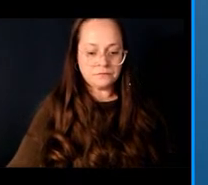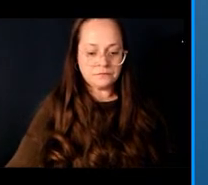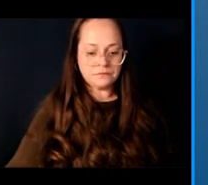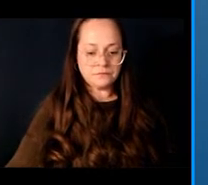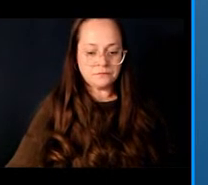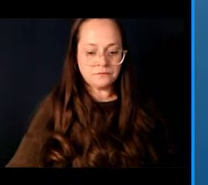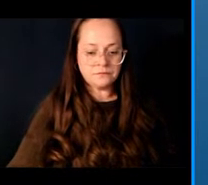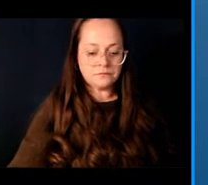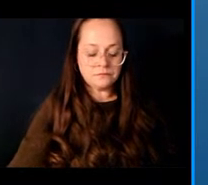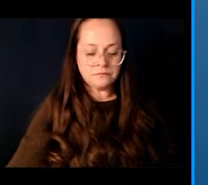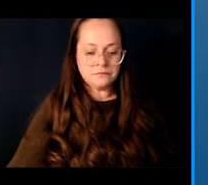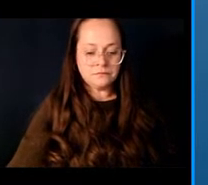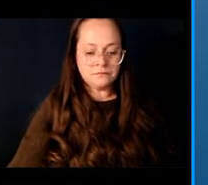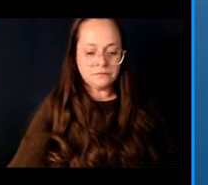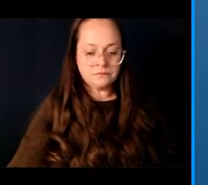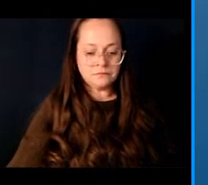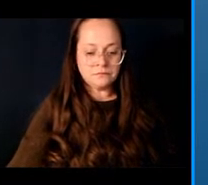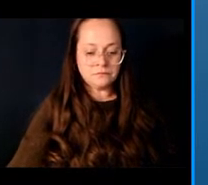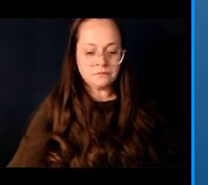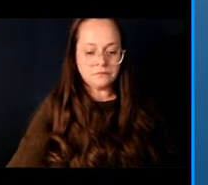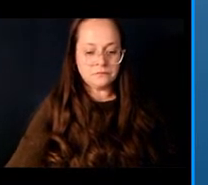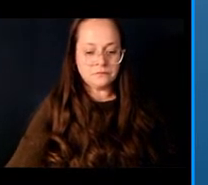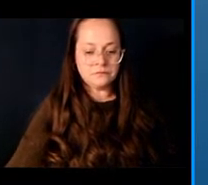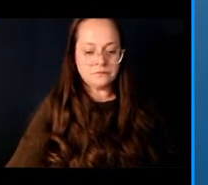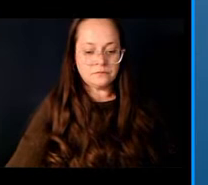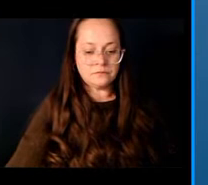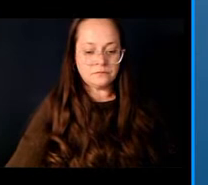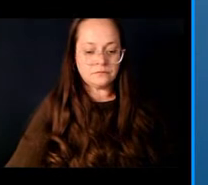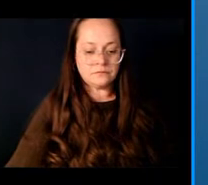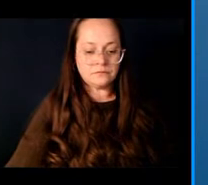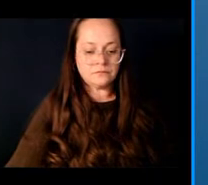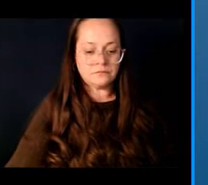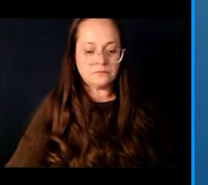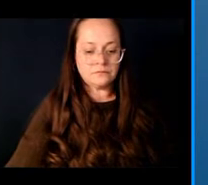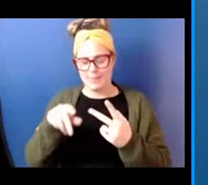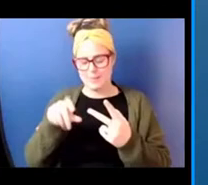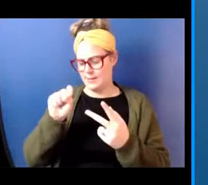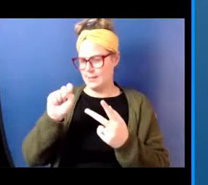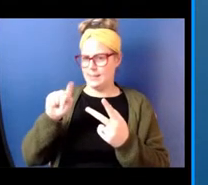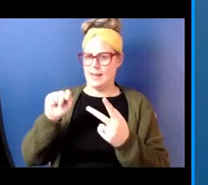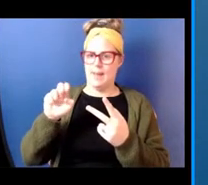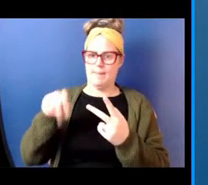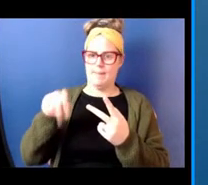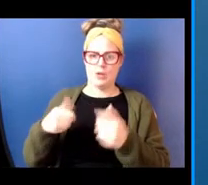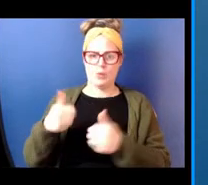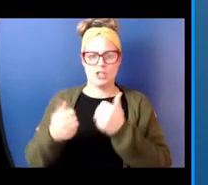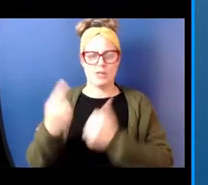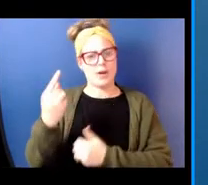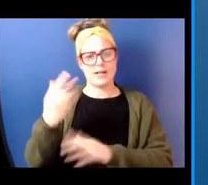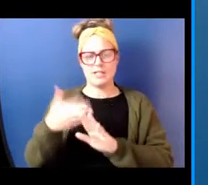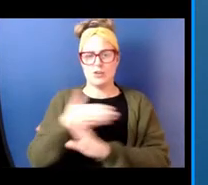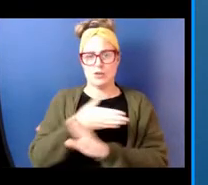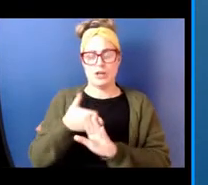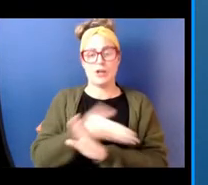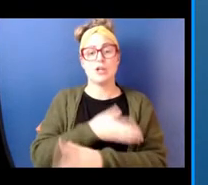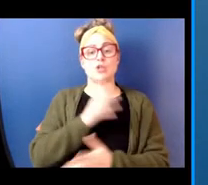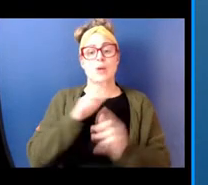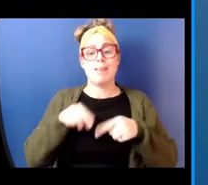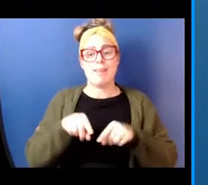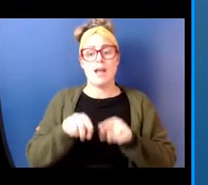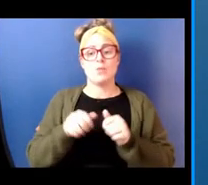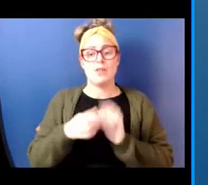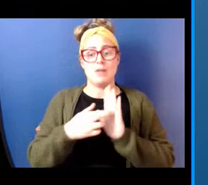step whichever is earlier to align this regulation with the language of the previously passed rule